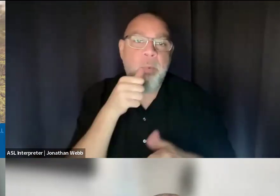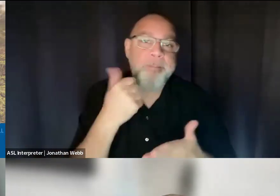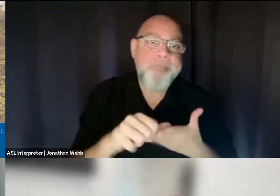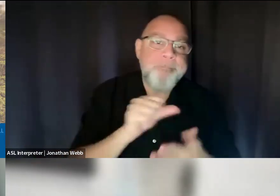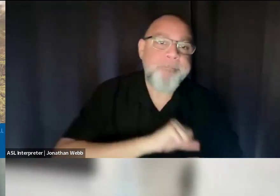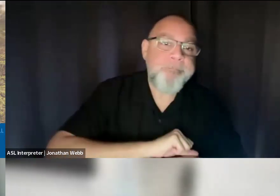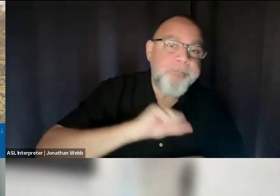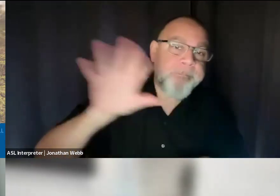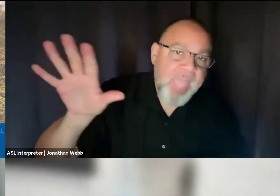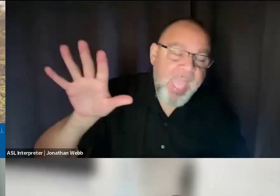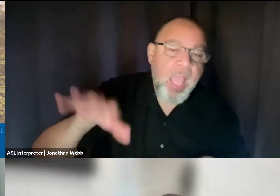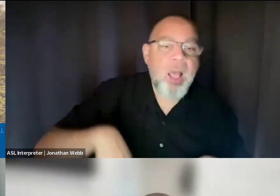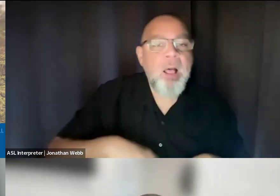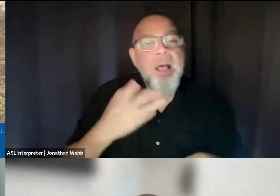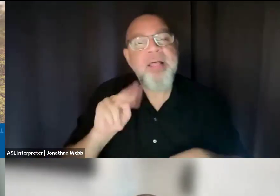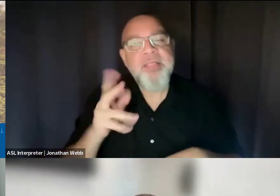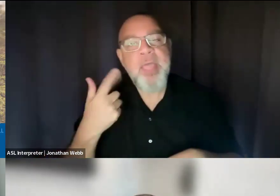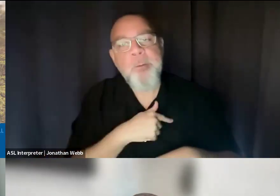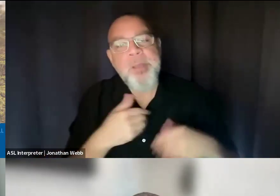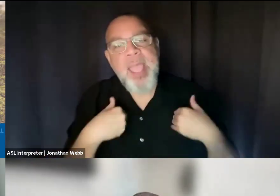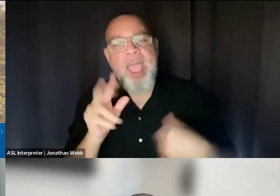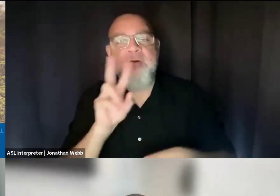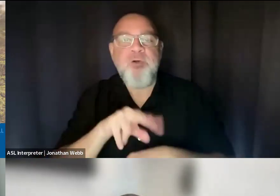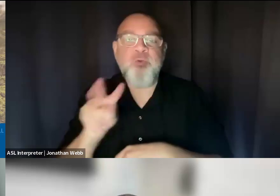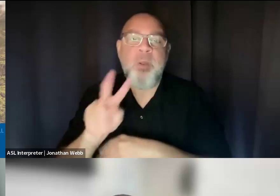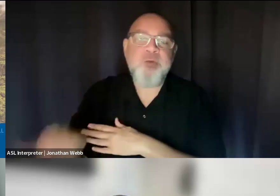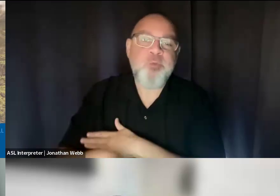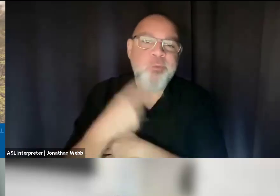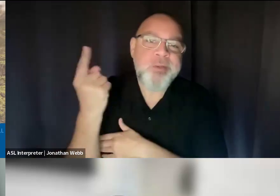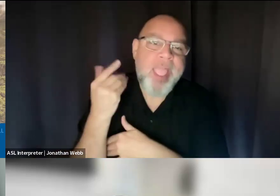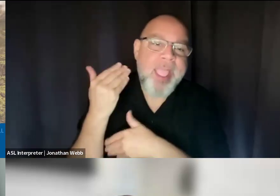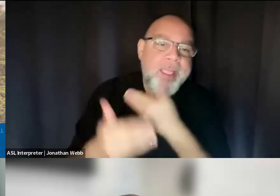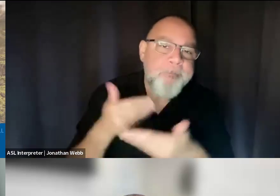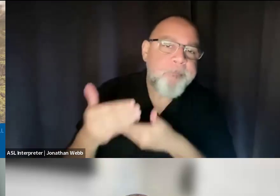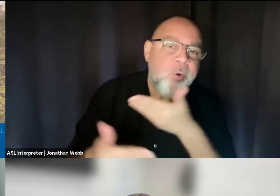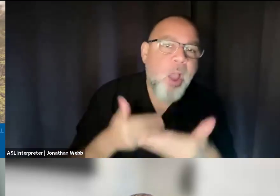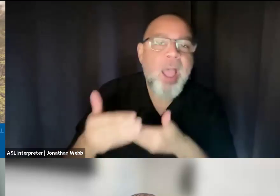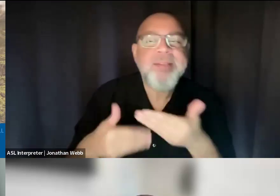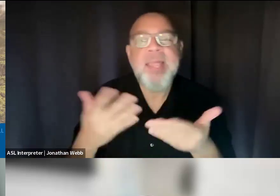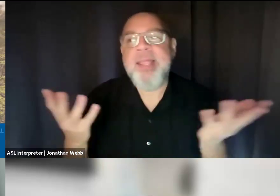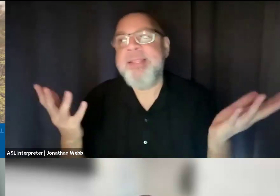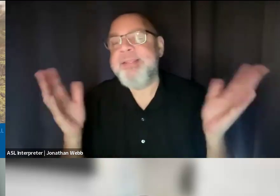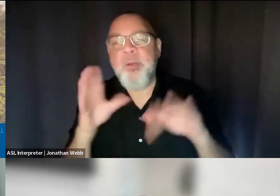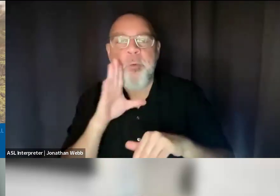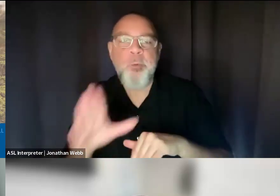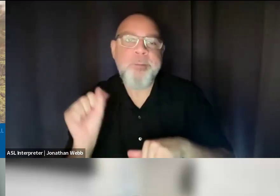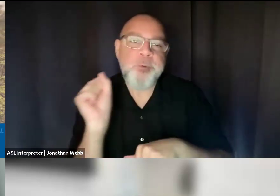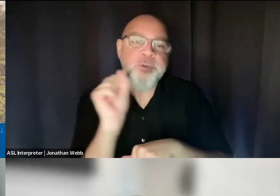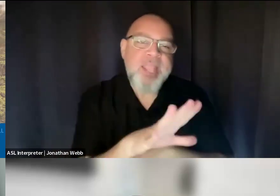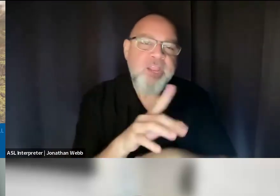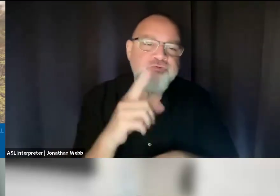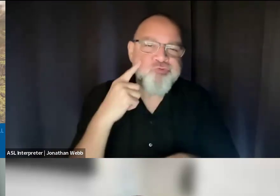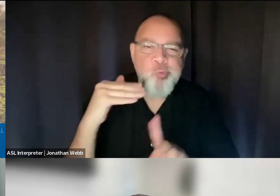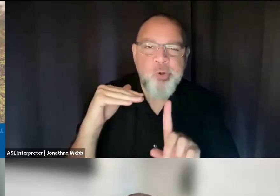a 22-day process for you to sign to return your items. At this point, we'll send you a reminder. So we want to give